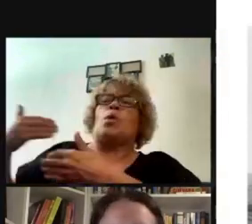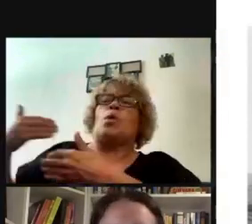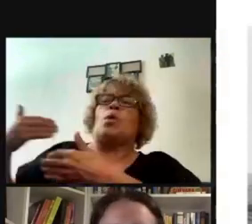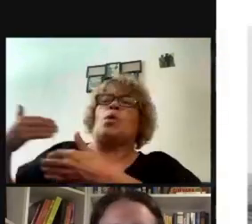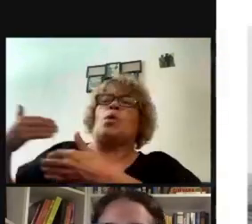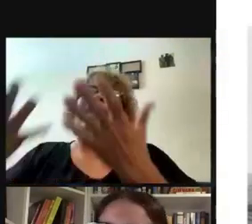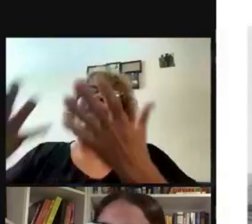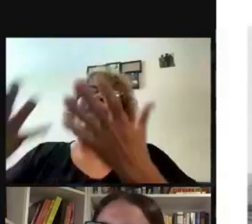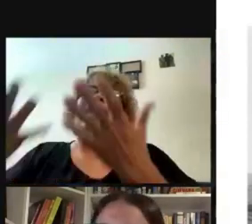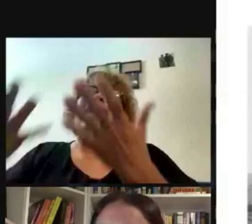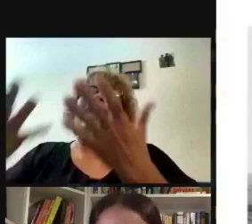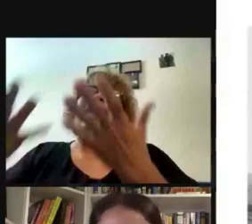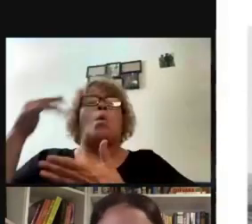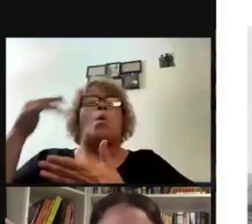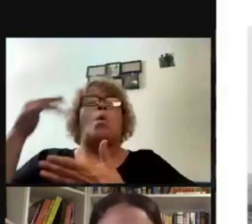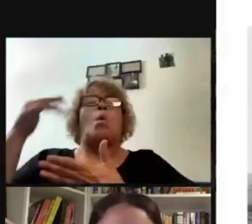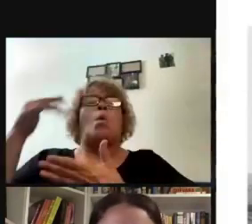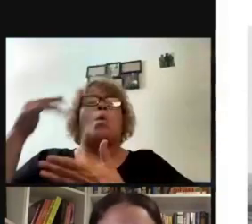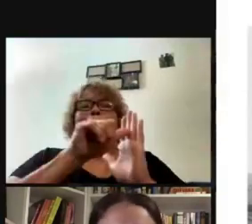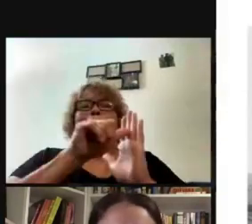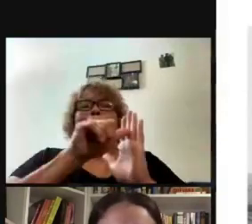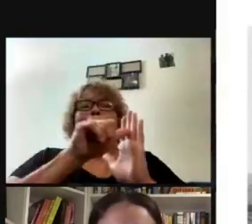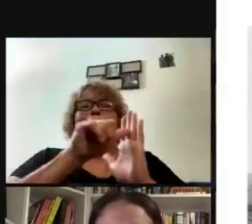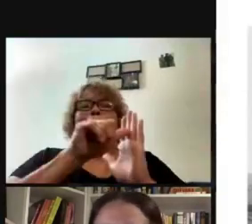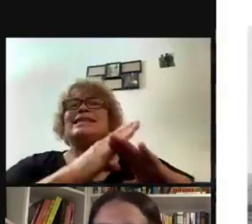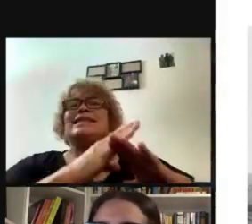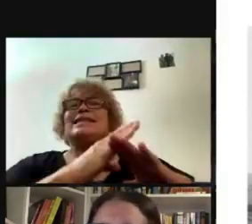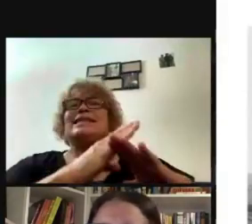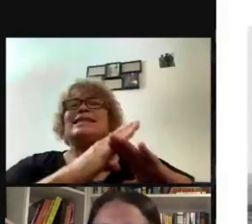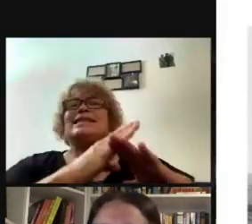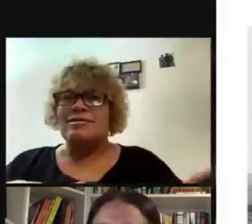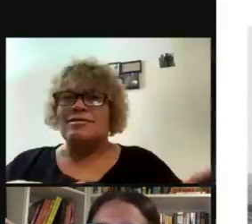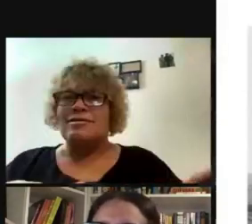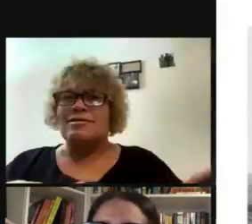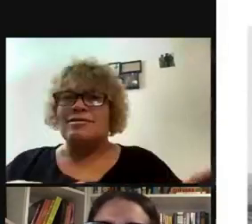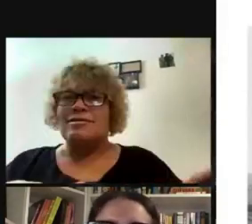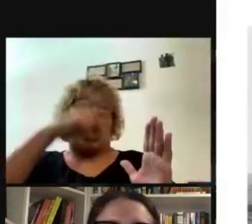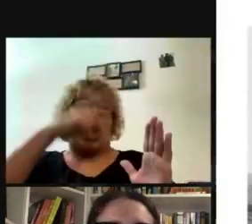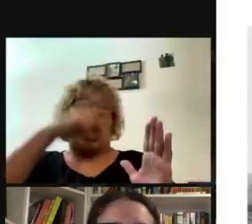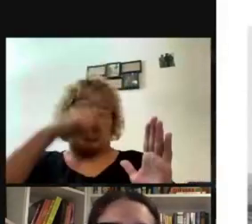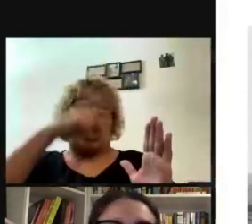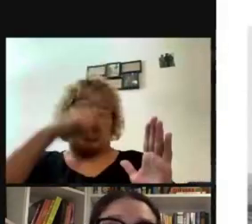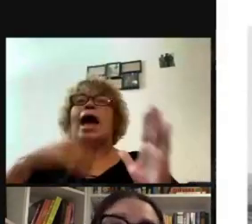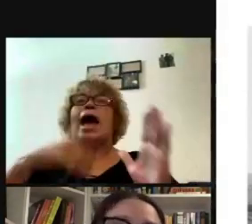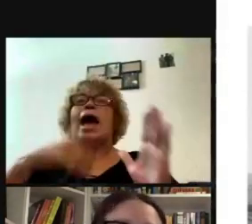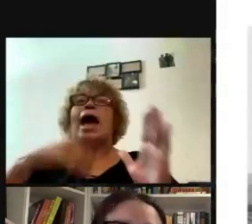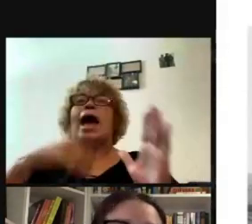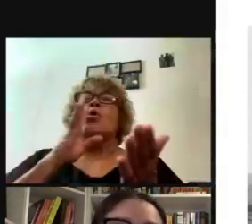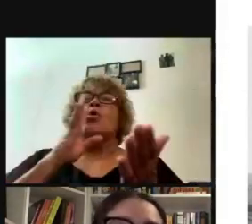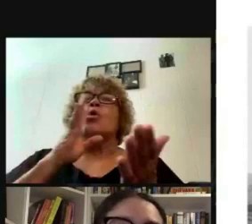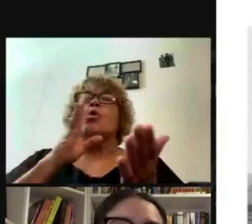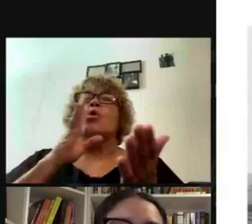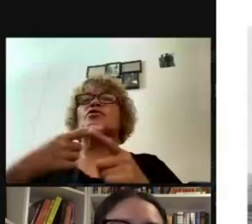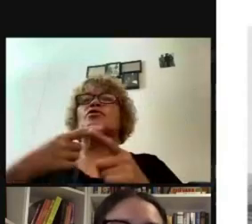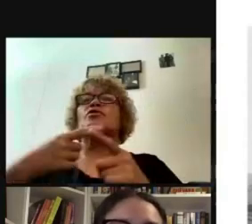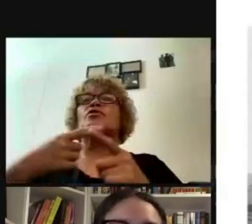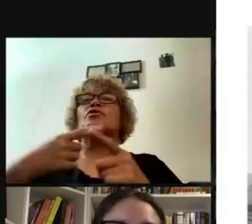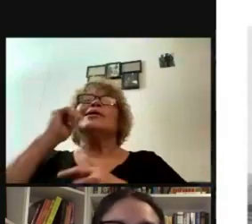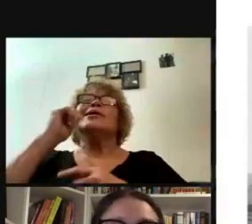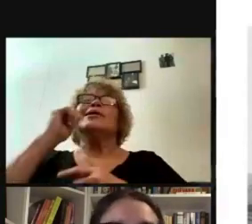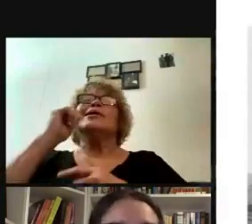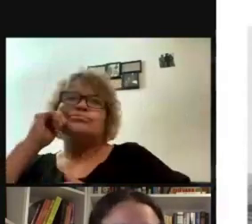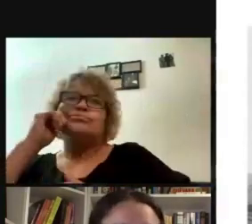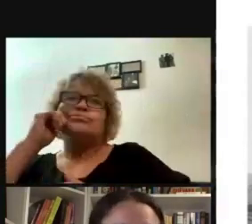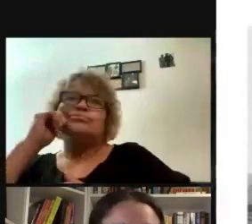sterilized. And so what I do in my book is I look at how racism and nativism was embedded in